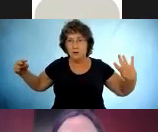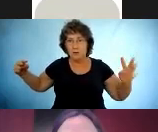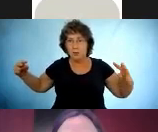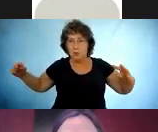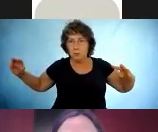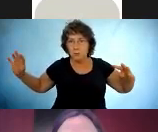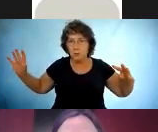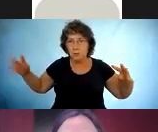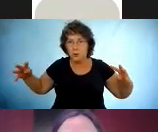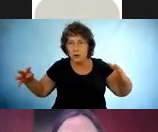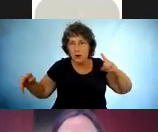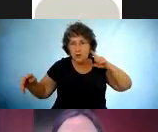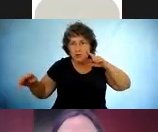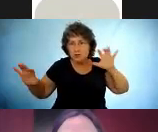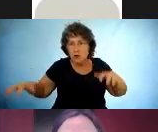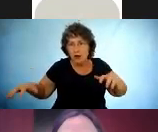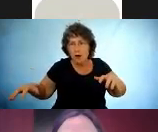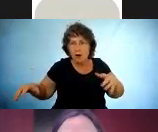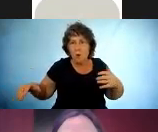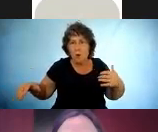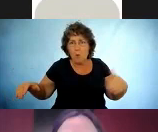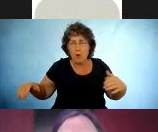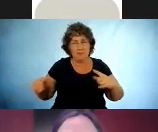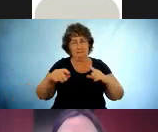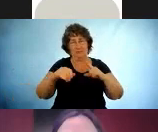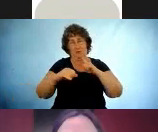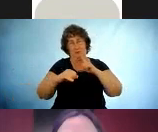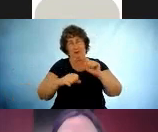believing. Now, I didn't quite make it over.